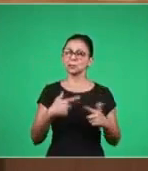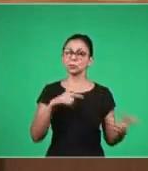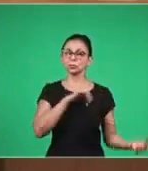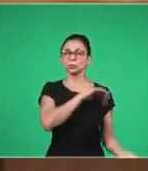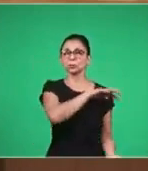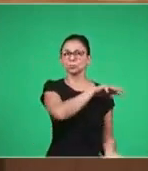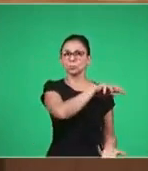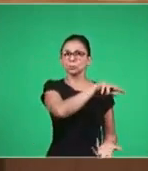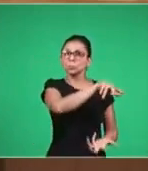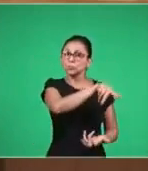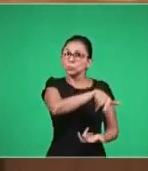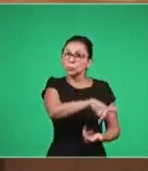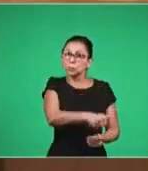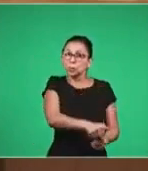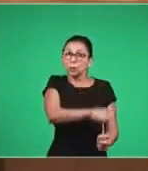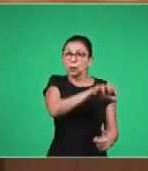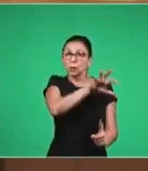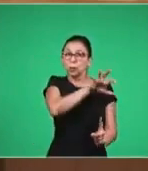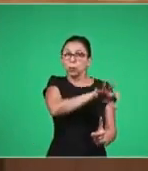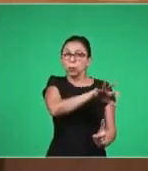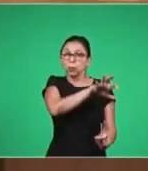as well, and elders.